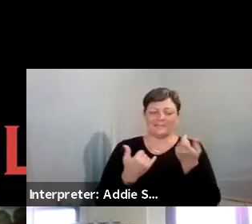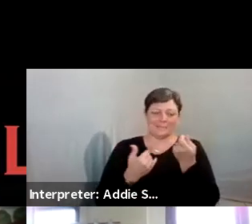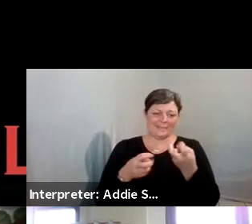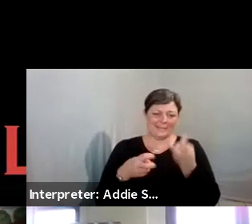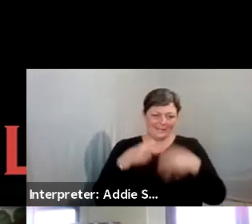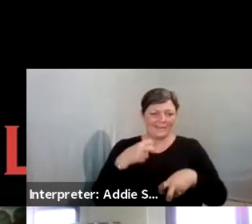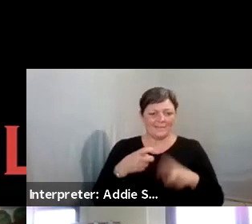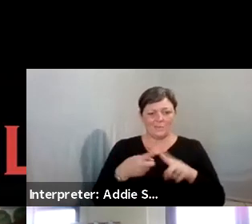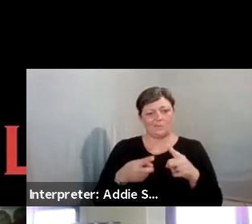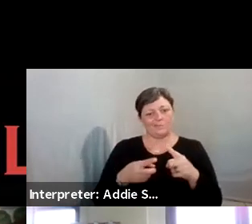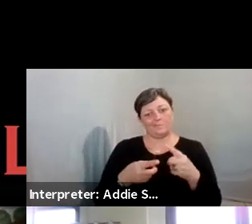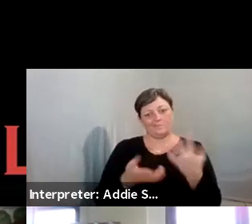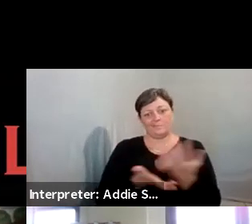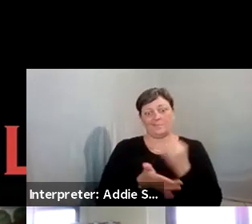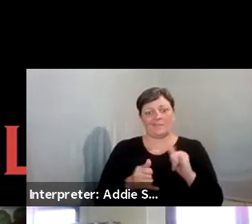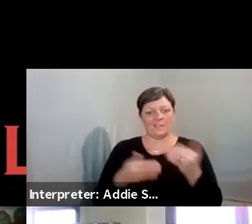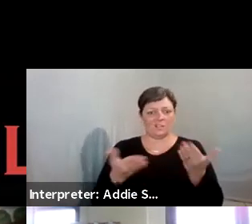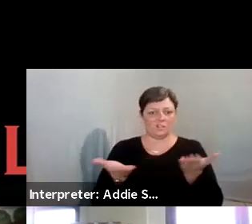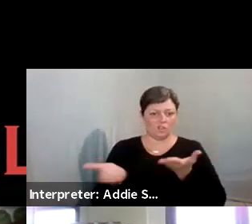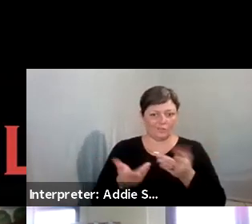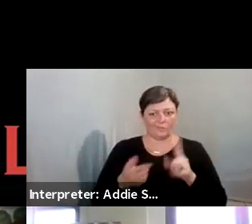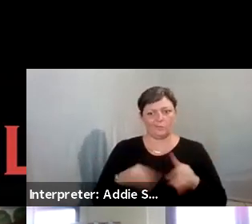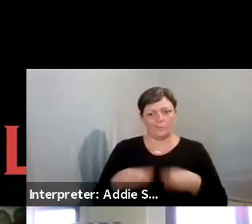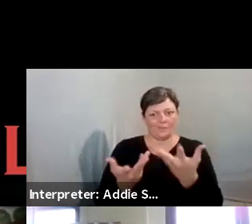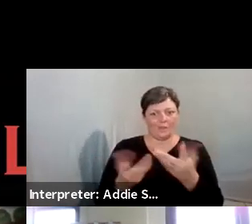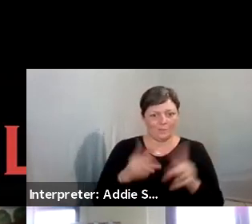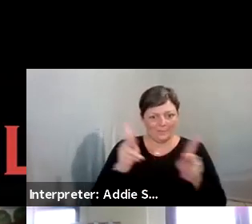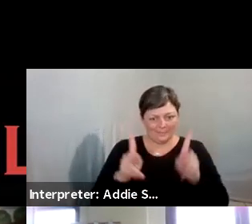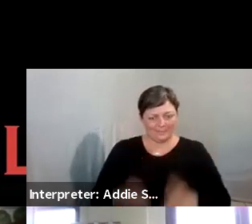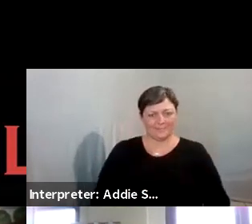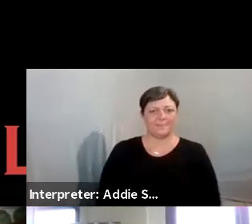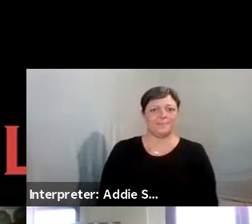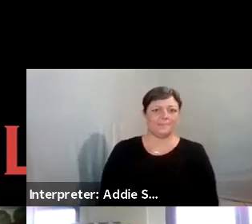to get these services to people.